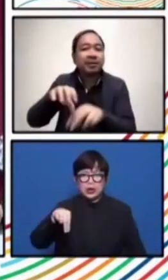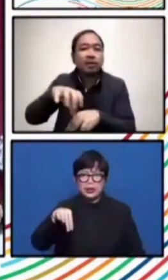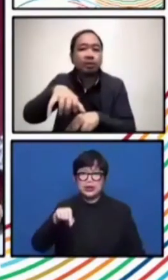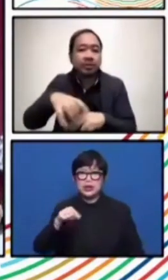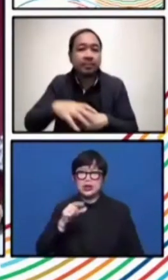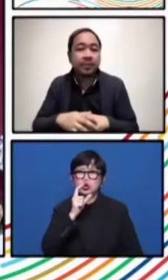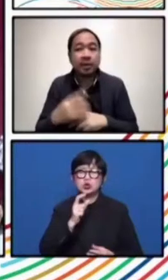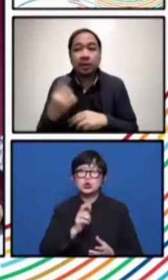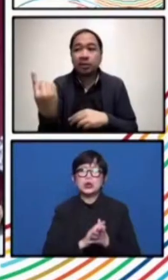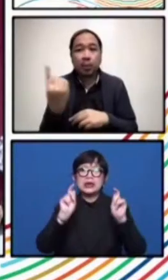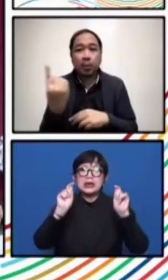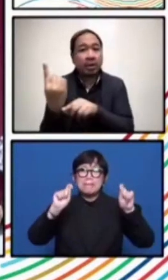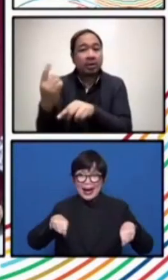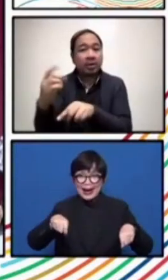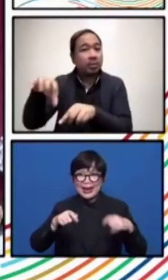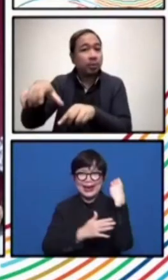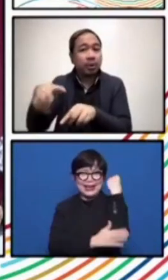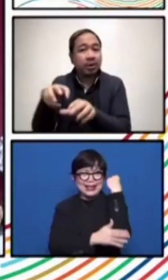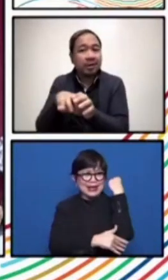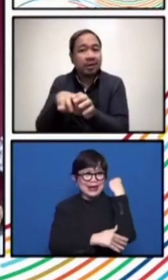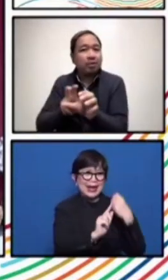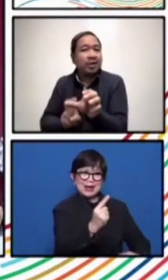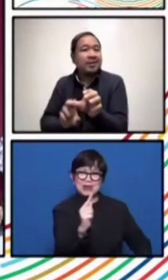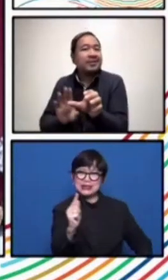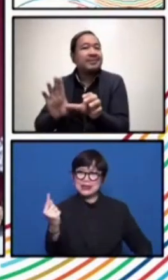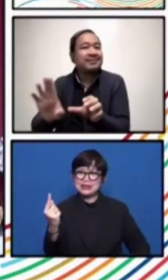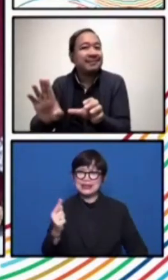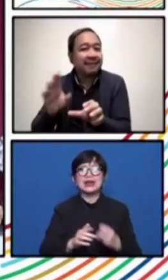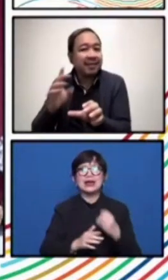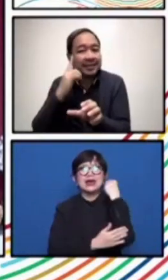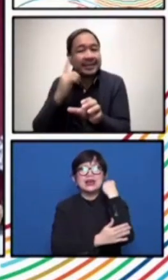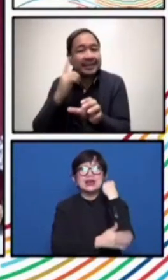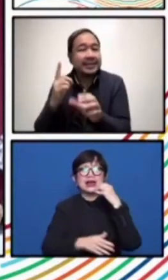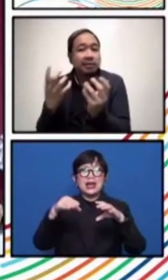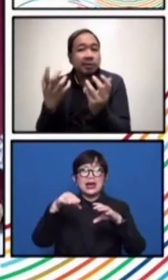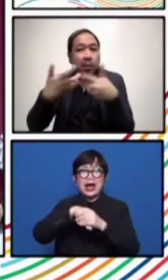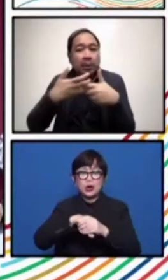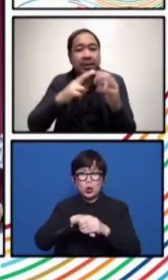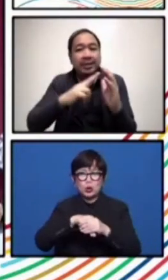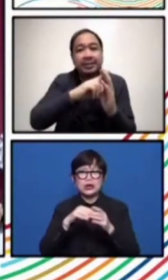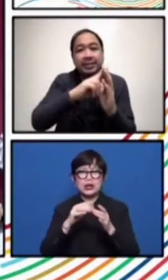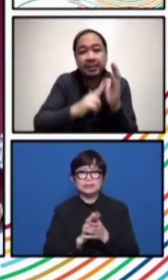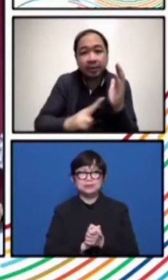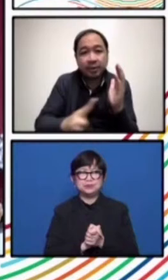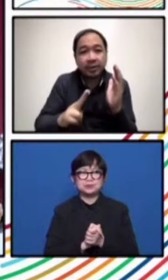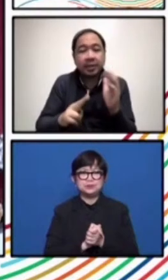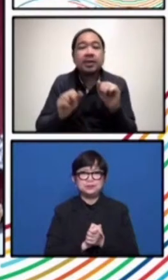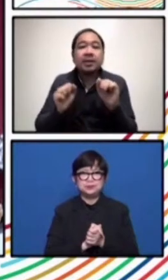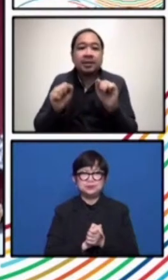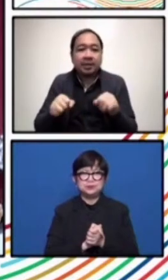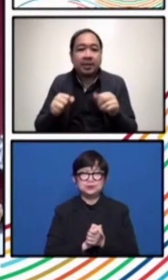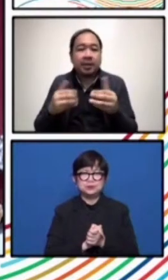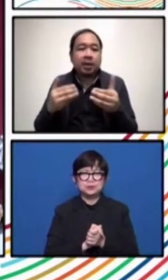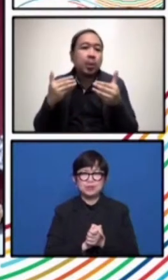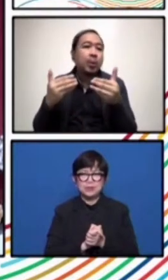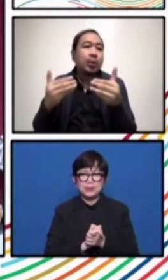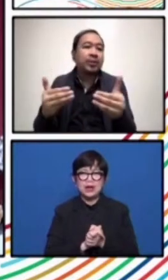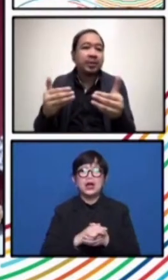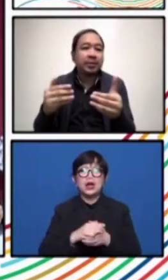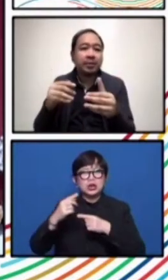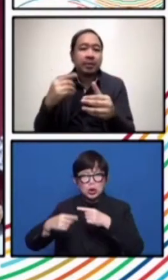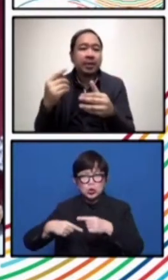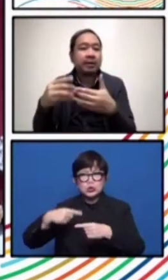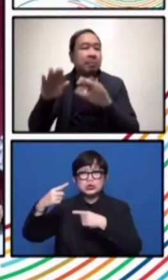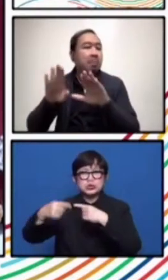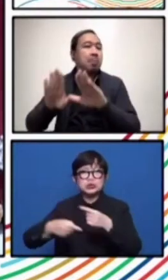parties do not withdraw from their status as they departed to the clpd it will be continuously forever